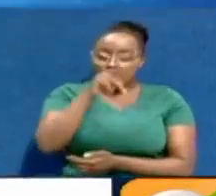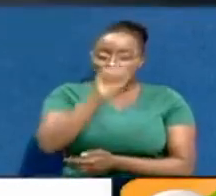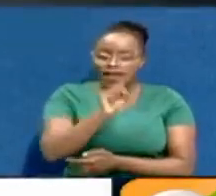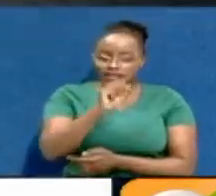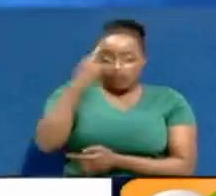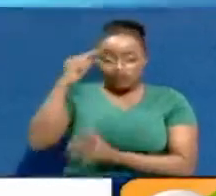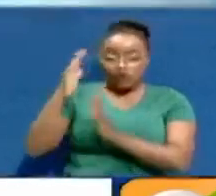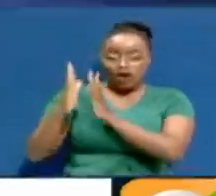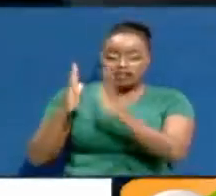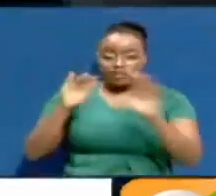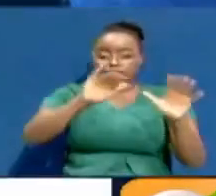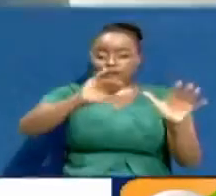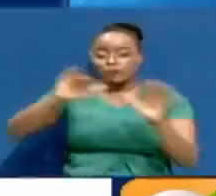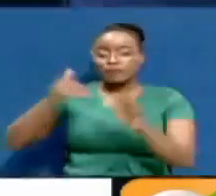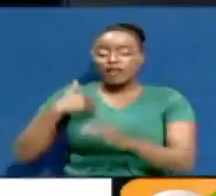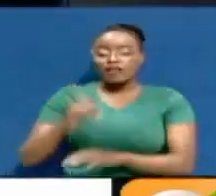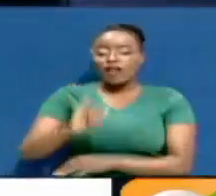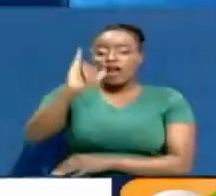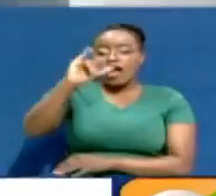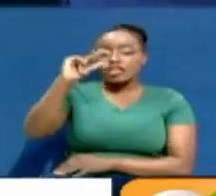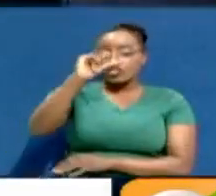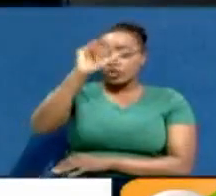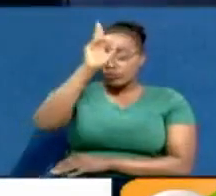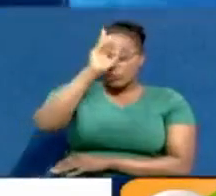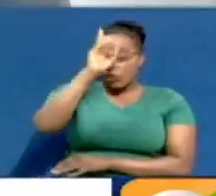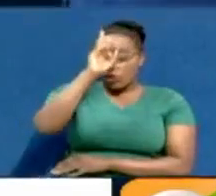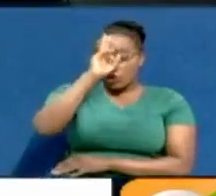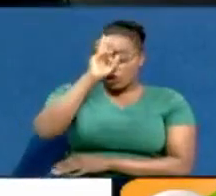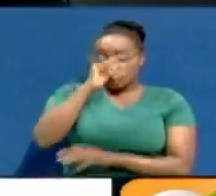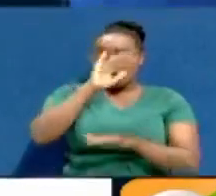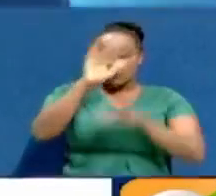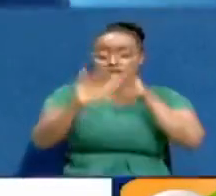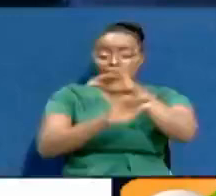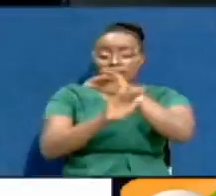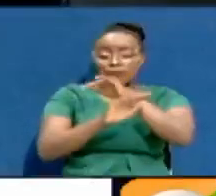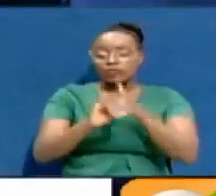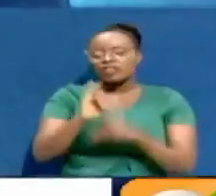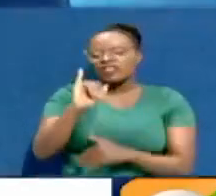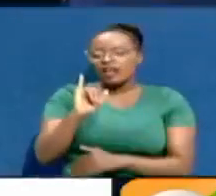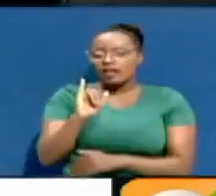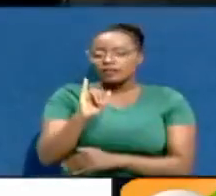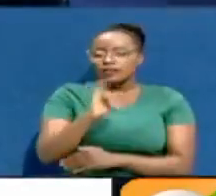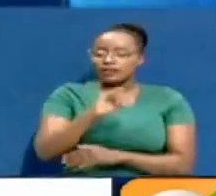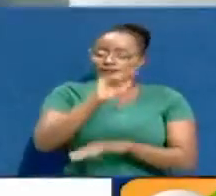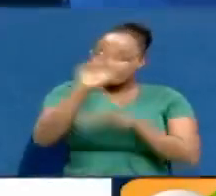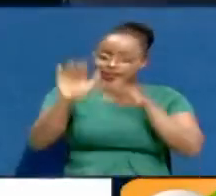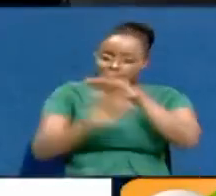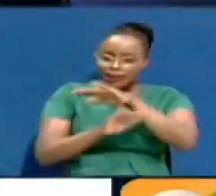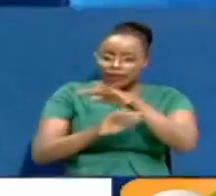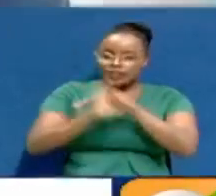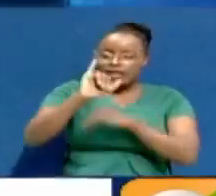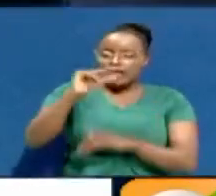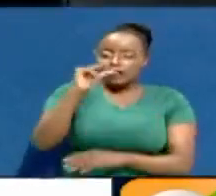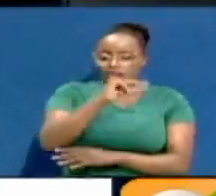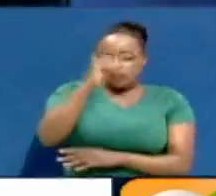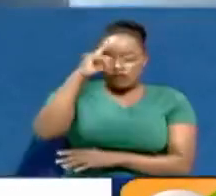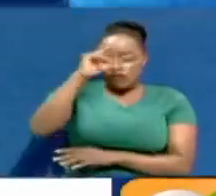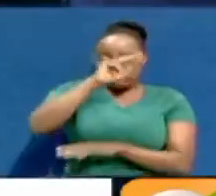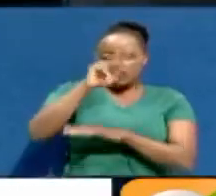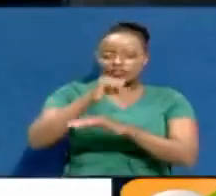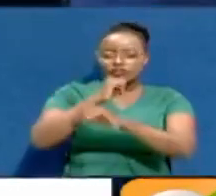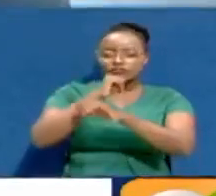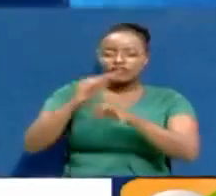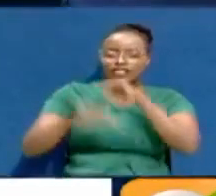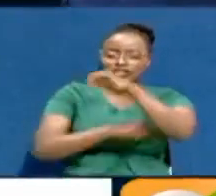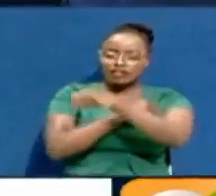second tier had the Inspector General of Police, Deputy Inspectors of the National Police Service, Chief Defense